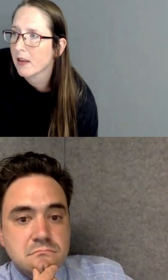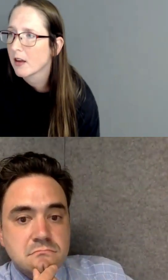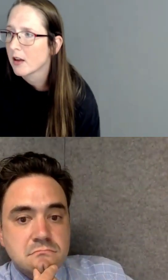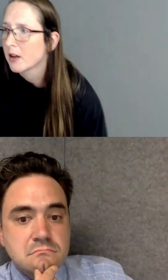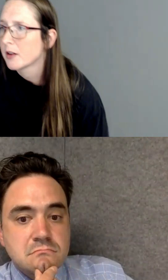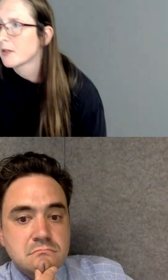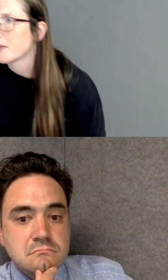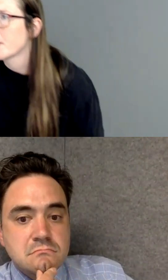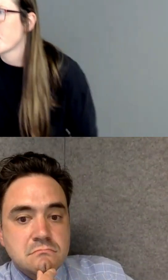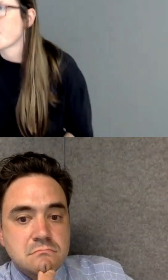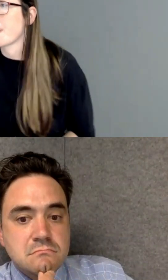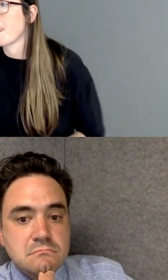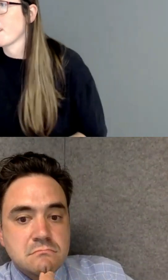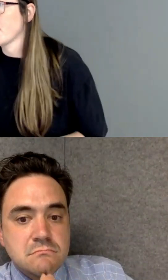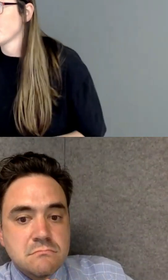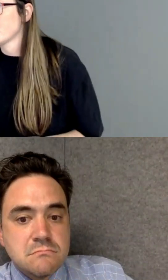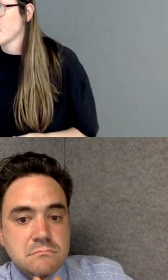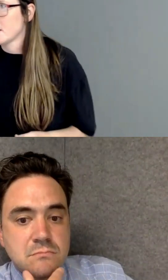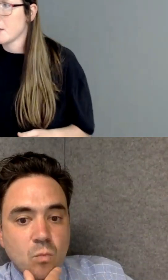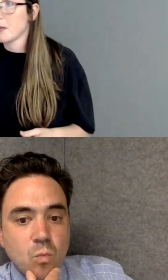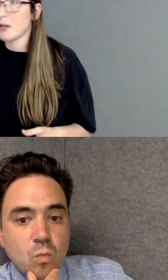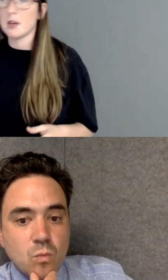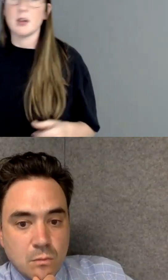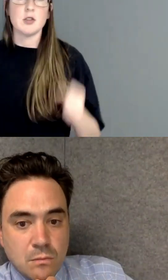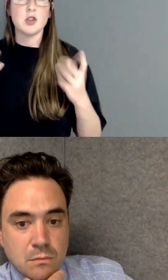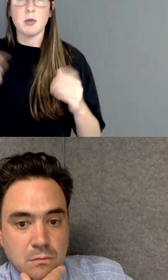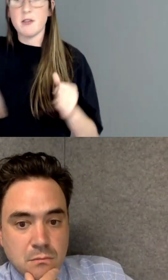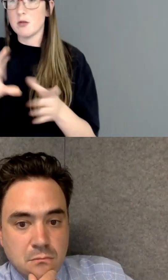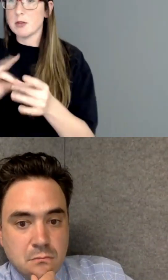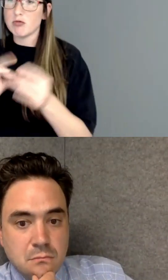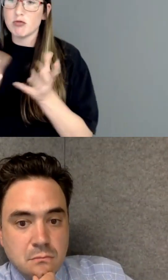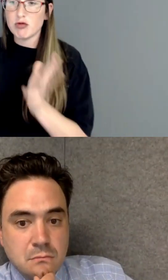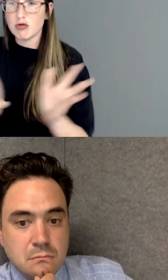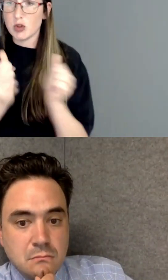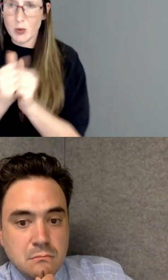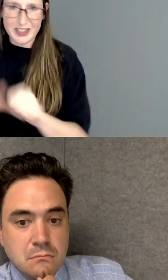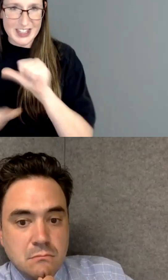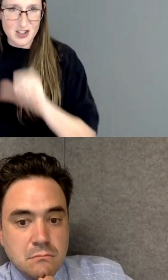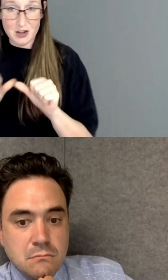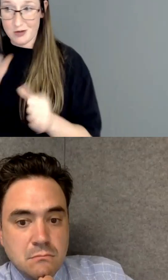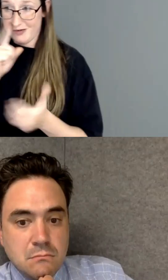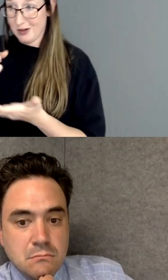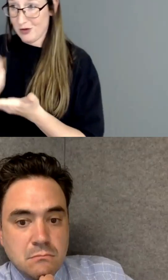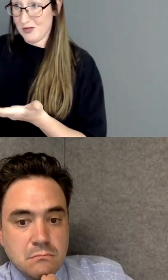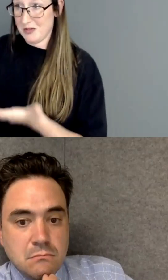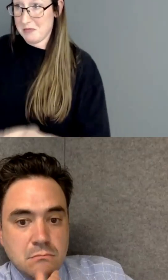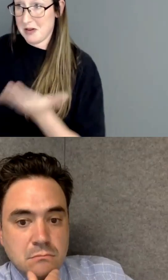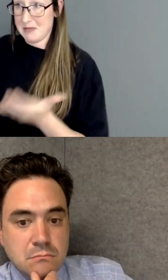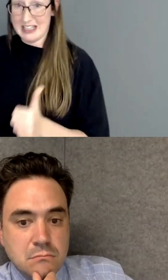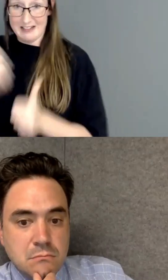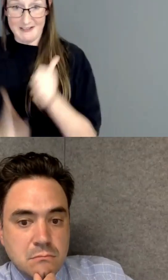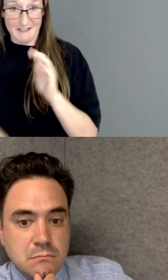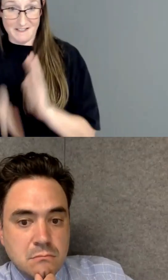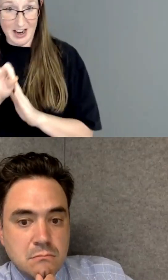the chat here as well. So many of you have been speaking to each other in the chat and checking in with each other. The resources that may be difficult to